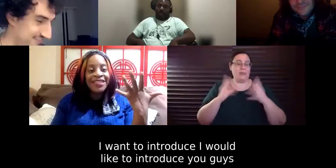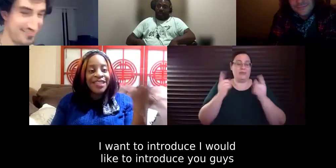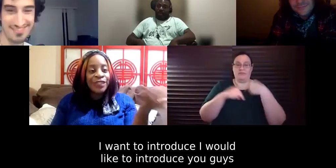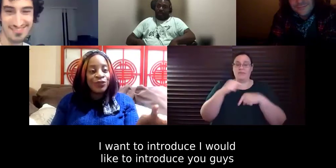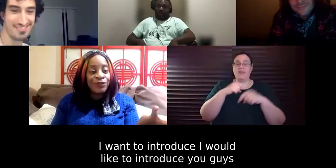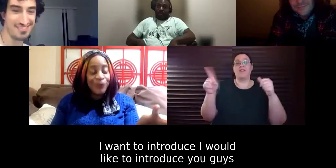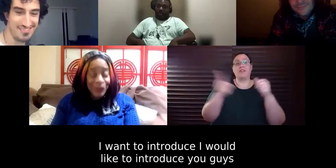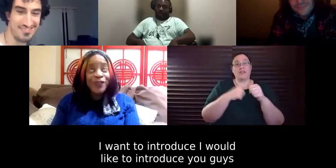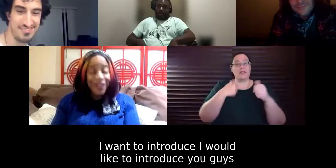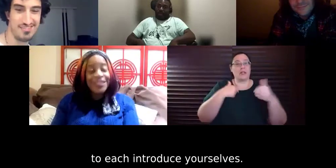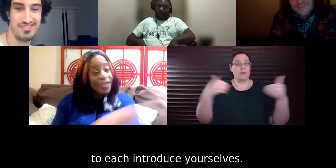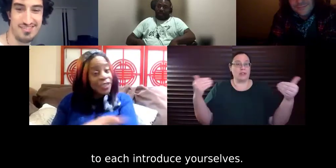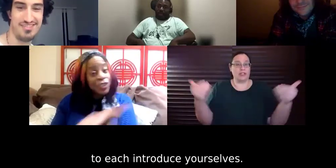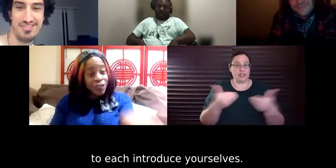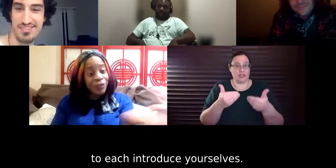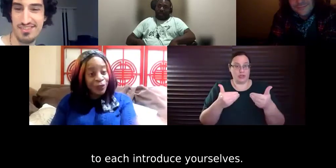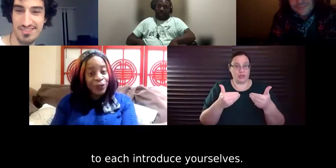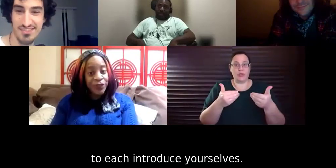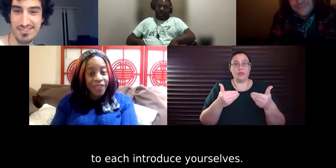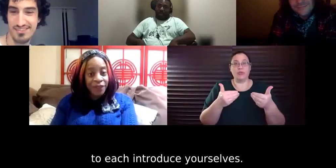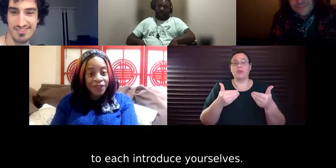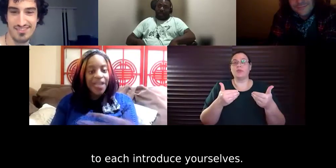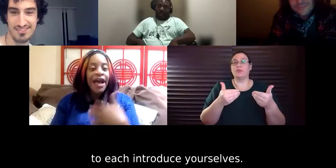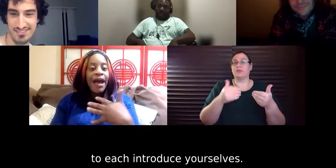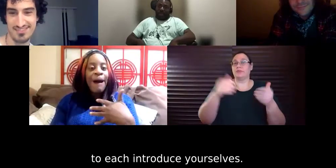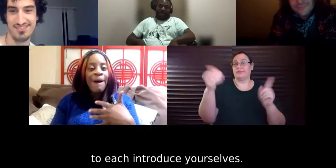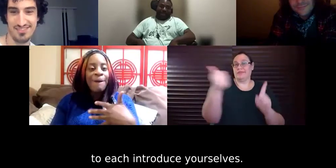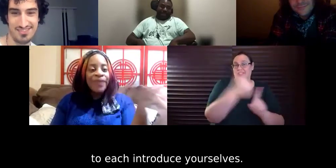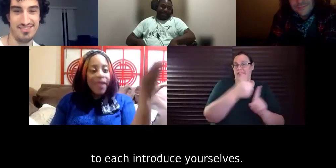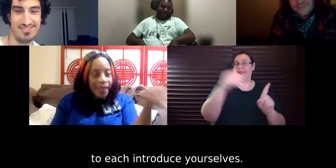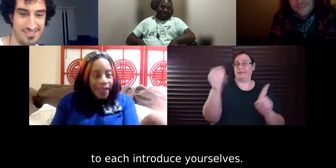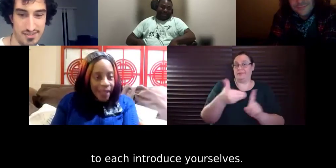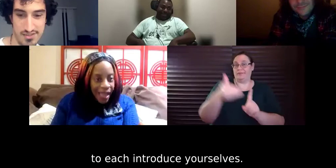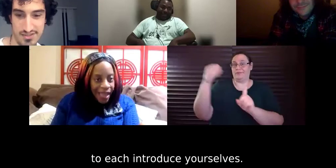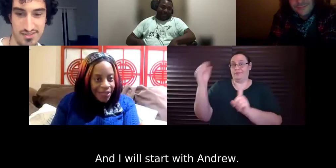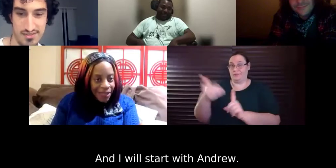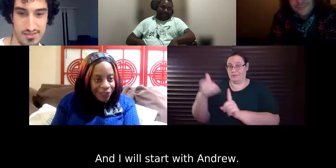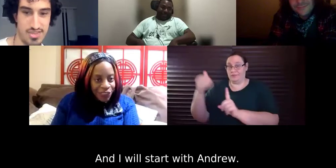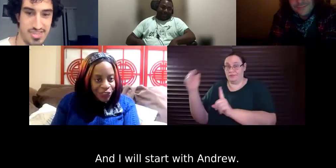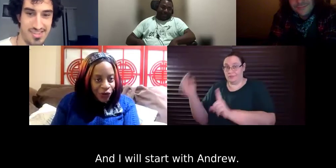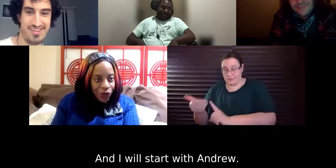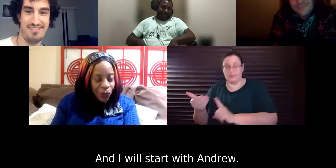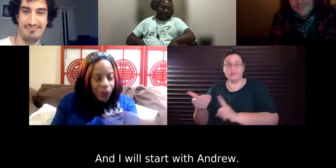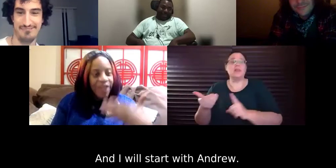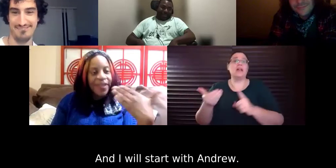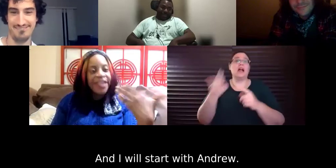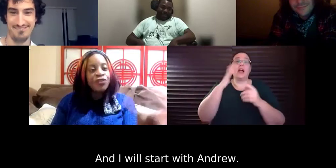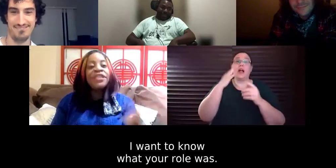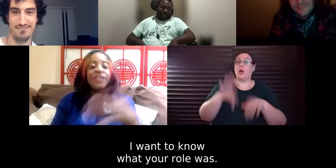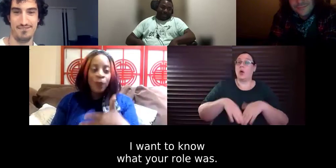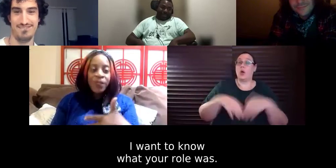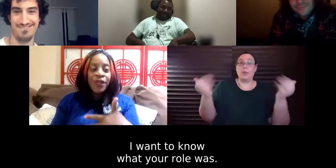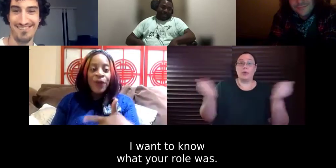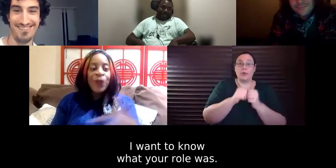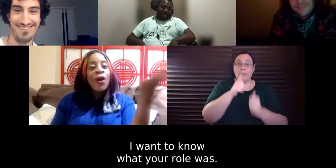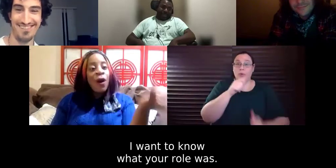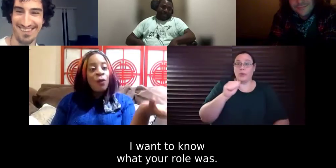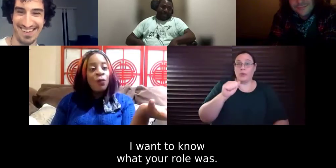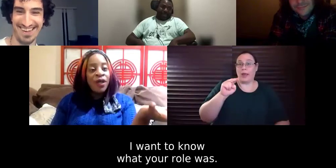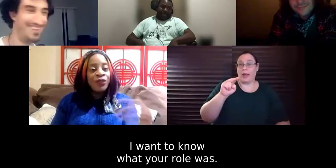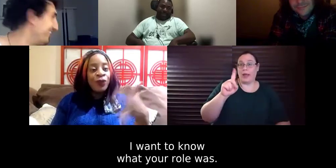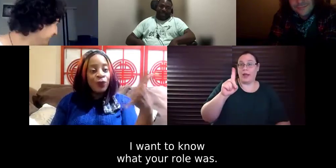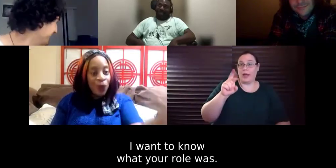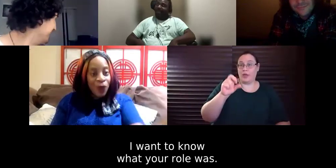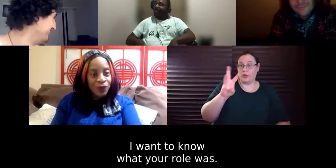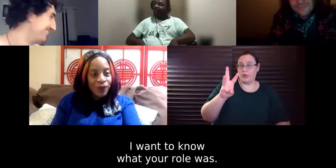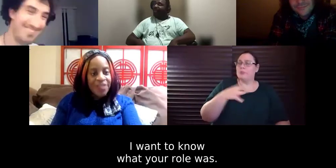like to you guys to each introduce yourselves. And I'm going to start with Andrew, because I want to know